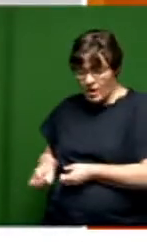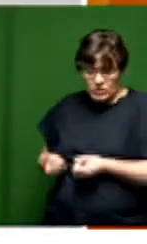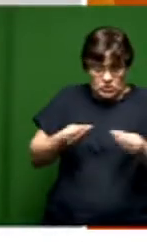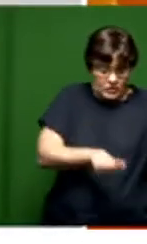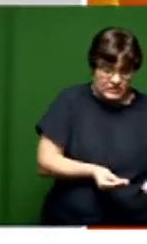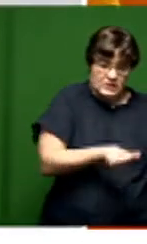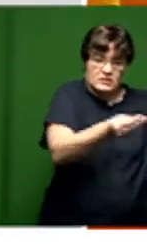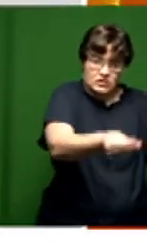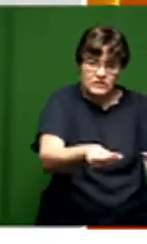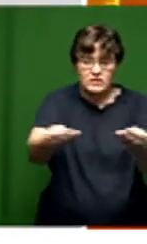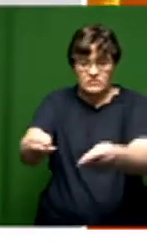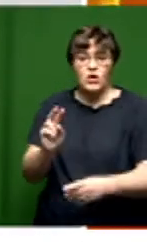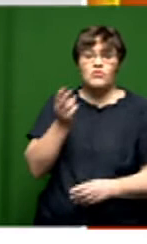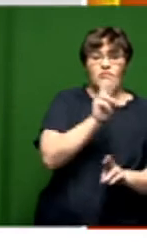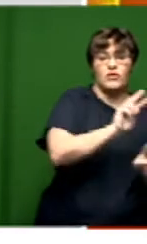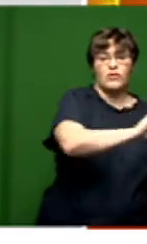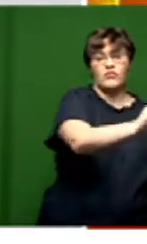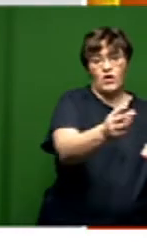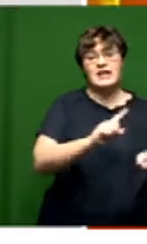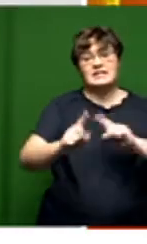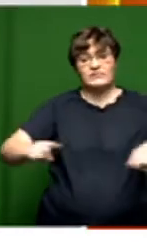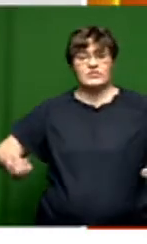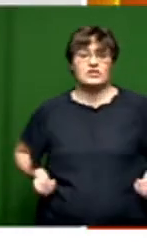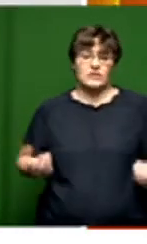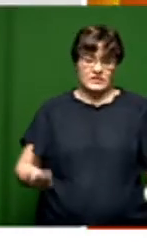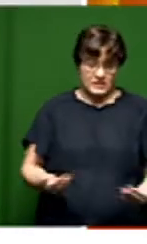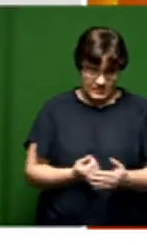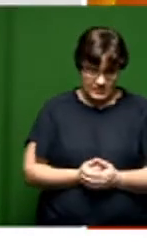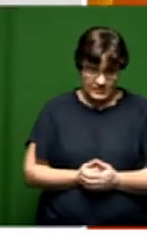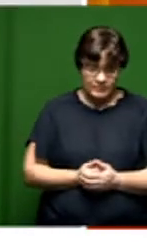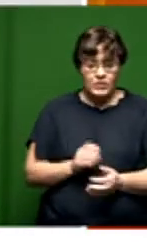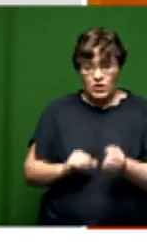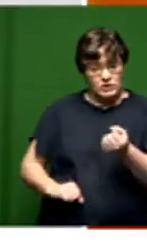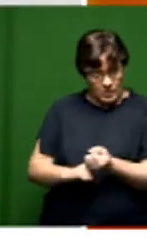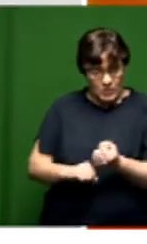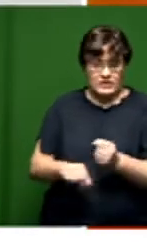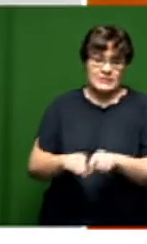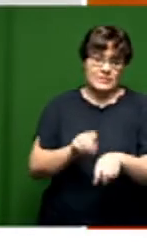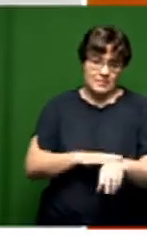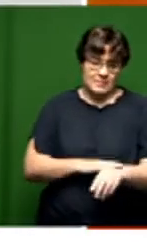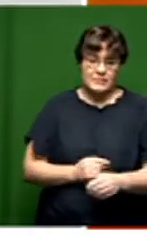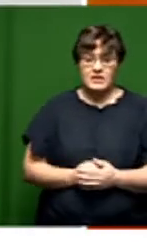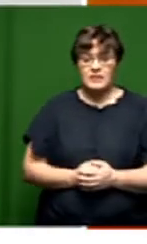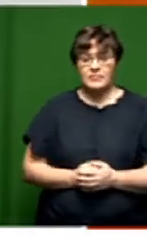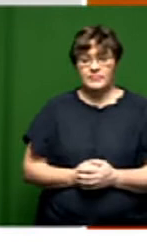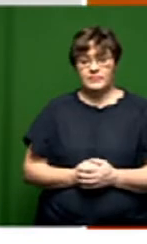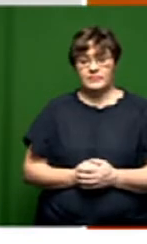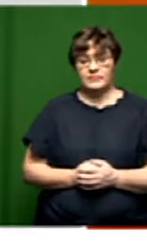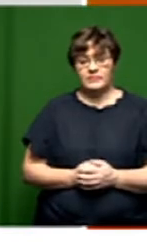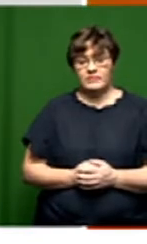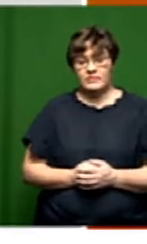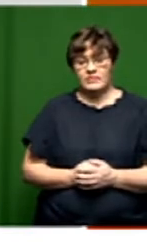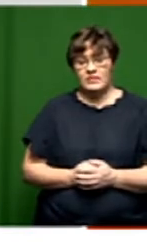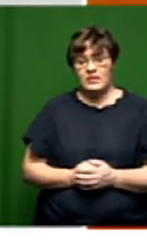the other through referrals, strong referrals. And we support that as well. And finally, not